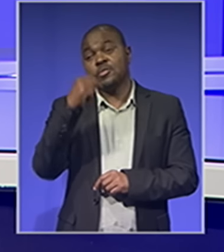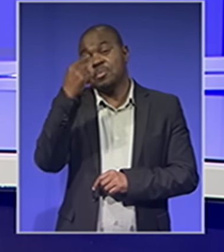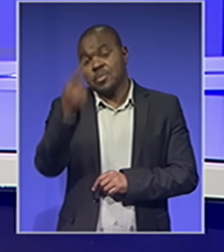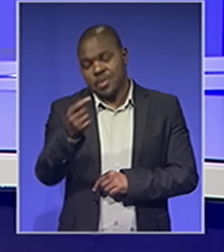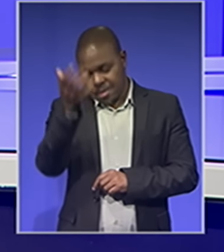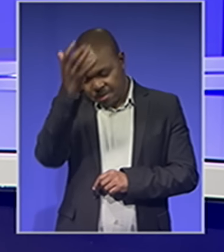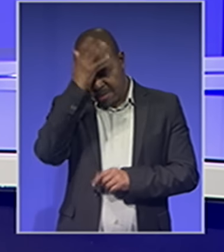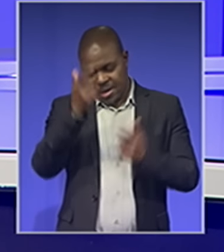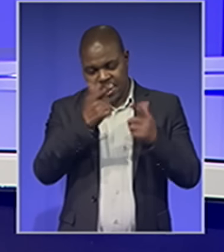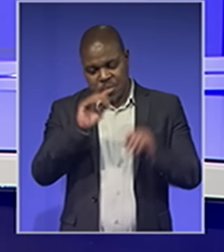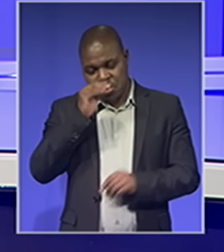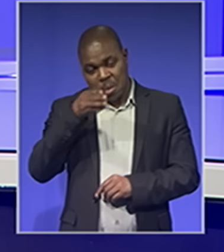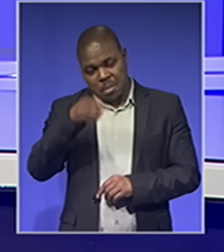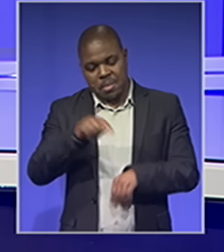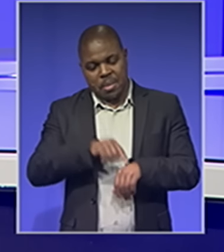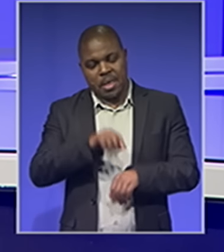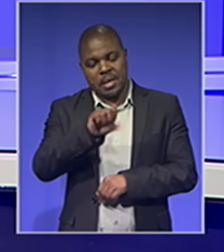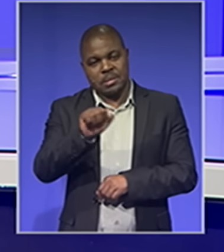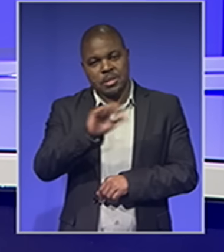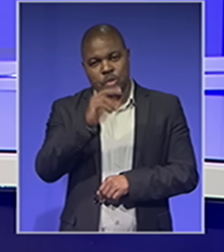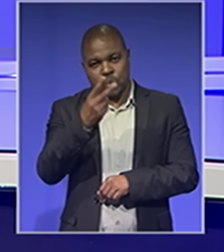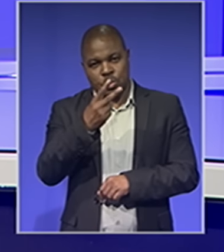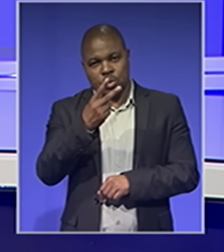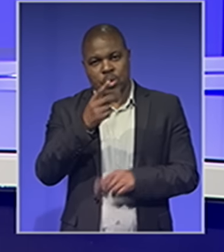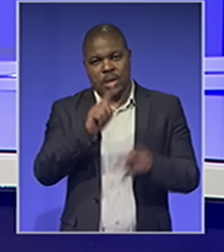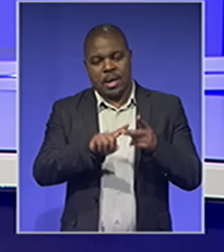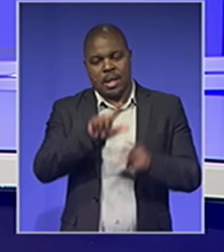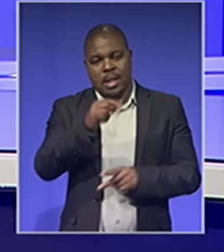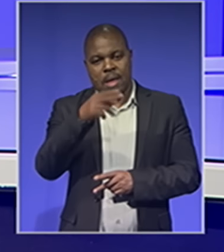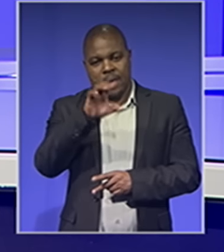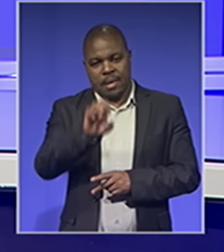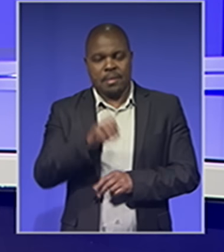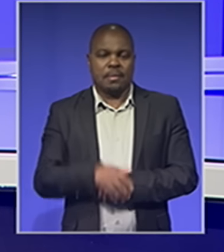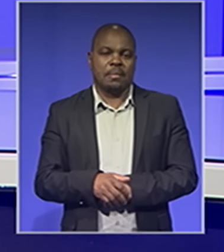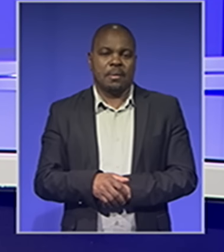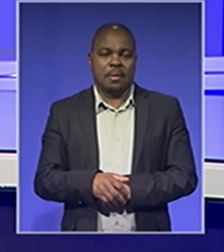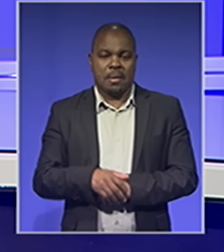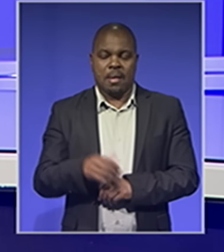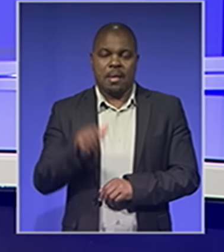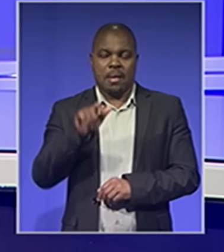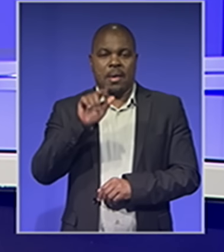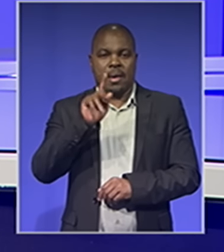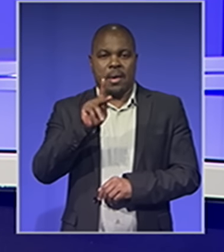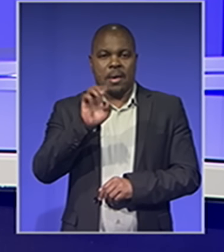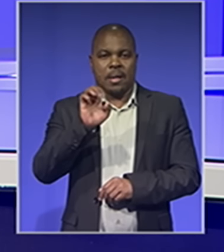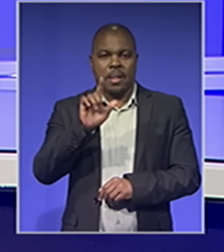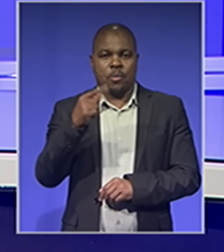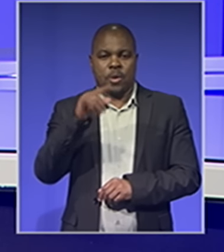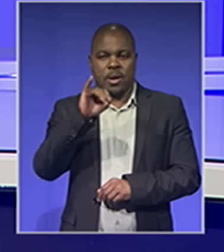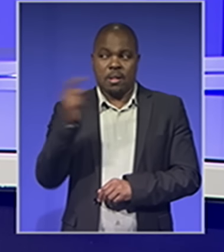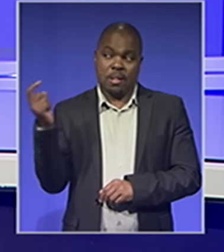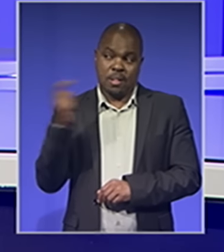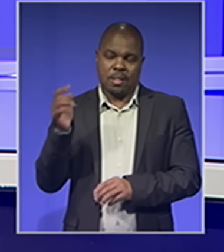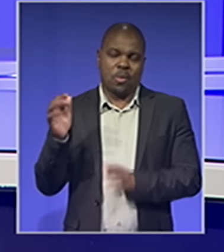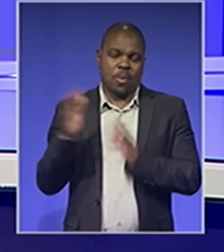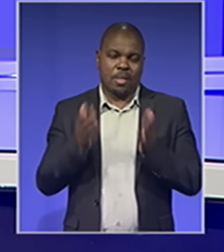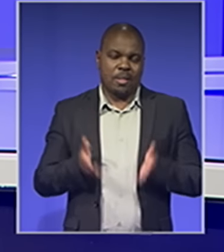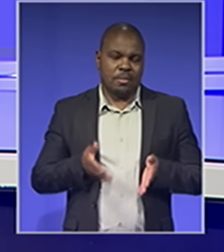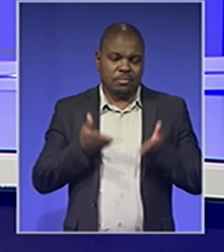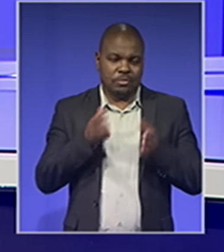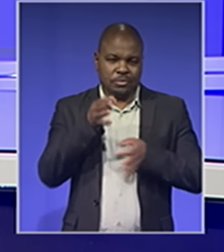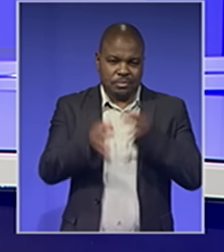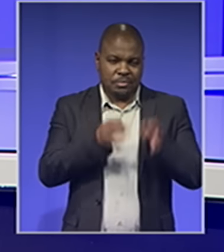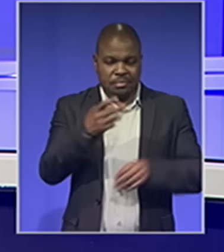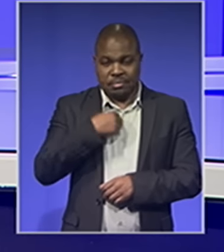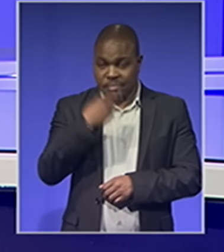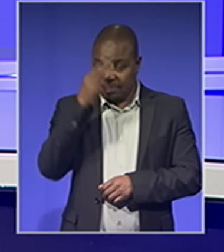ke sepedi ka moso mo SABC 2 le SABC le hae ga jana ke go tlogela le ke le bogile kgaja ka tsa maemo a bosa go fitla re kopana gape mo nakong e